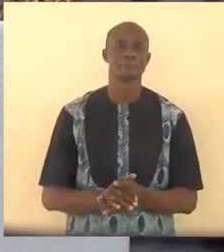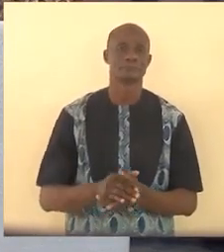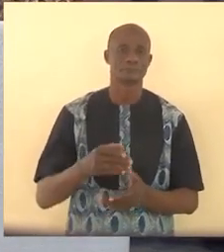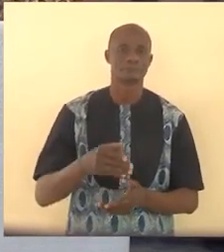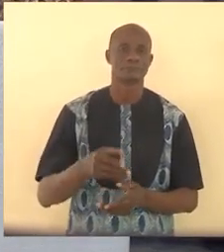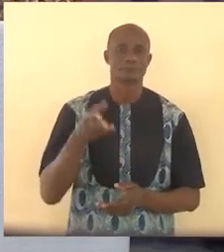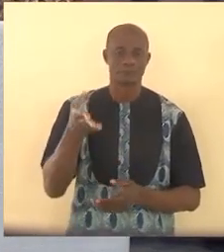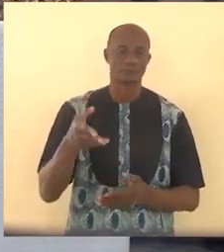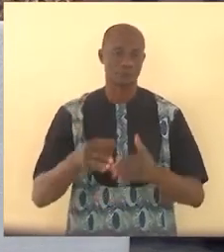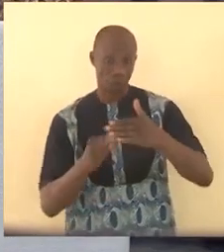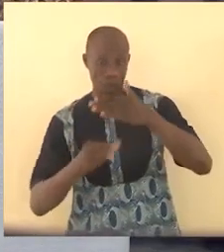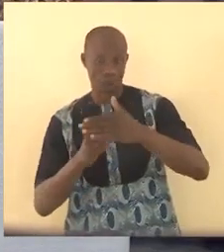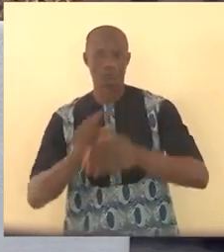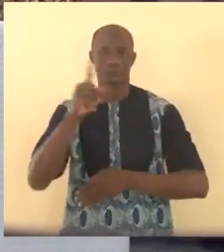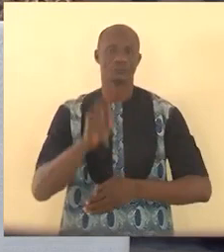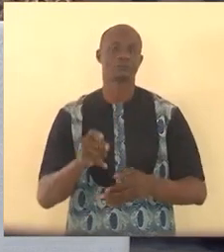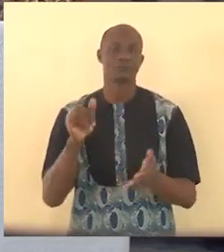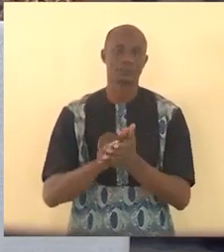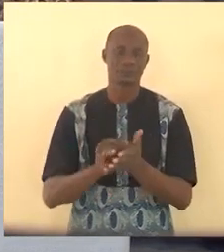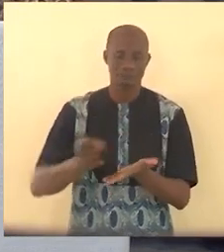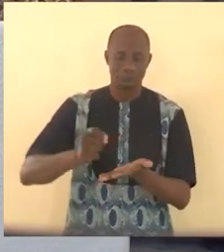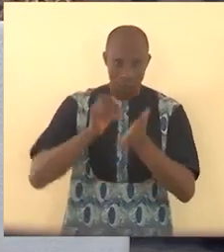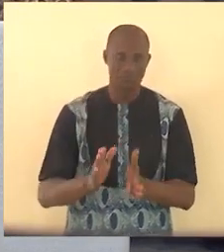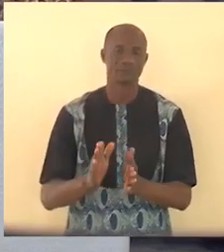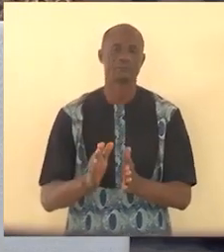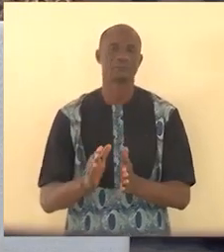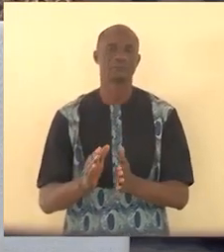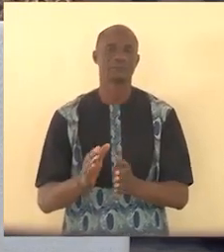Was a fundamental question that the author was dealing with.